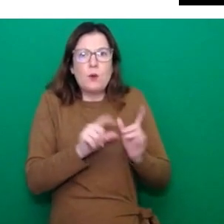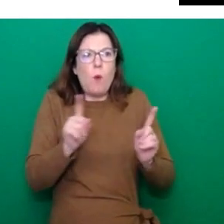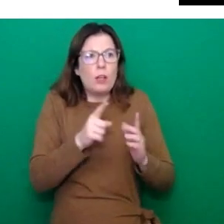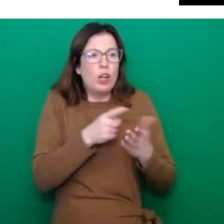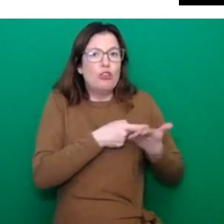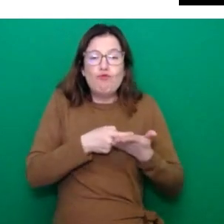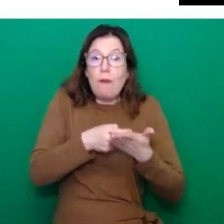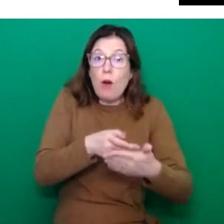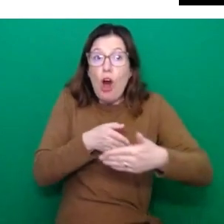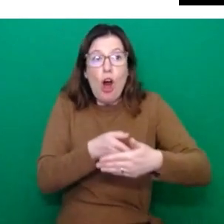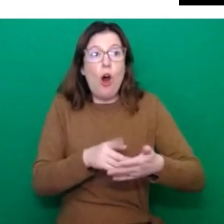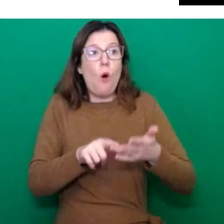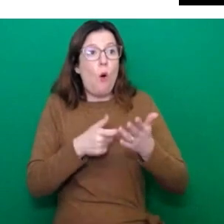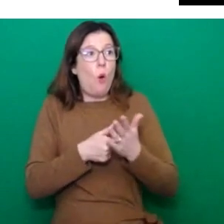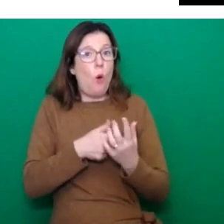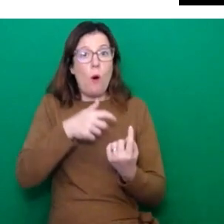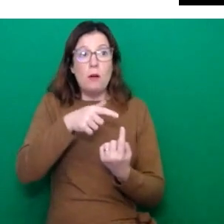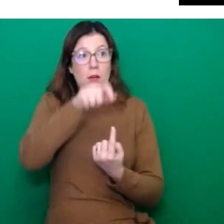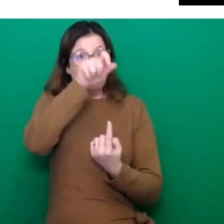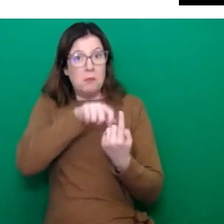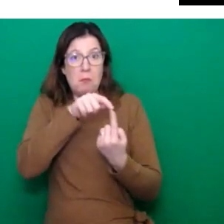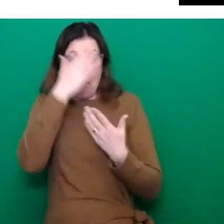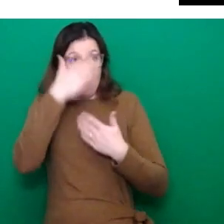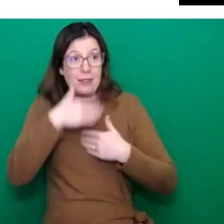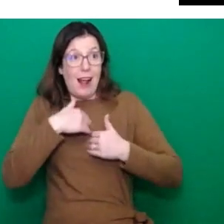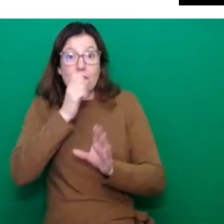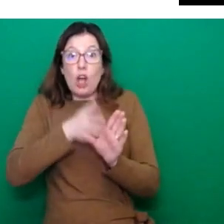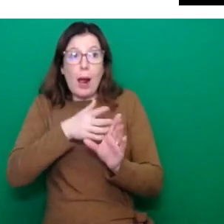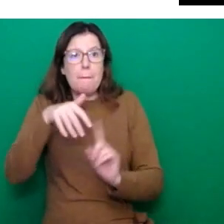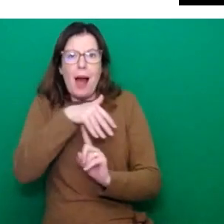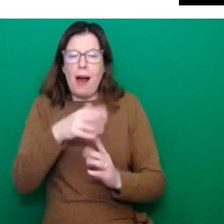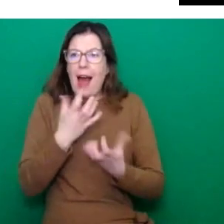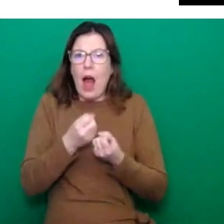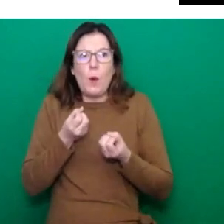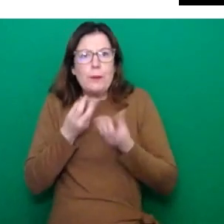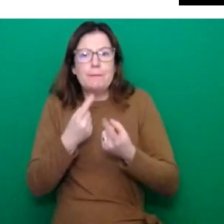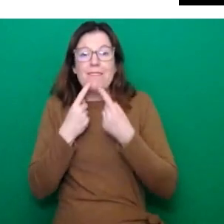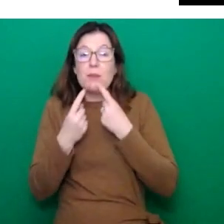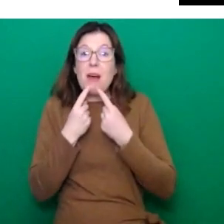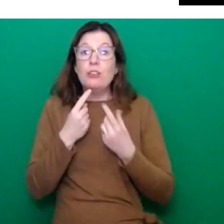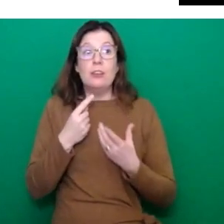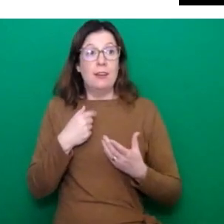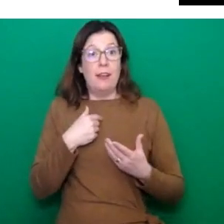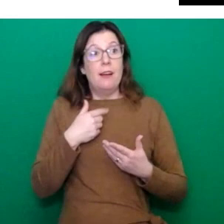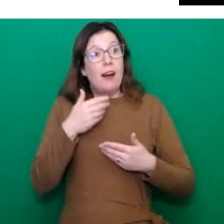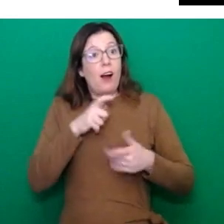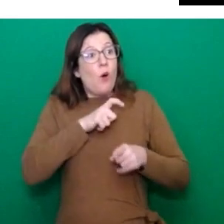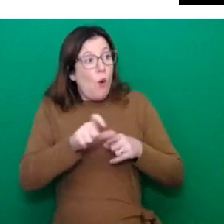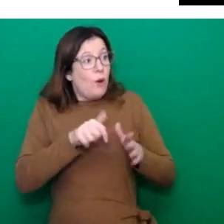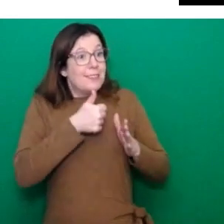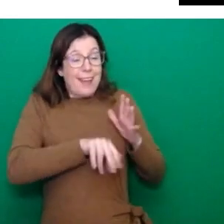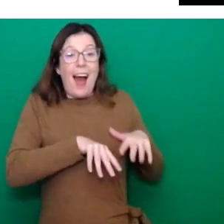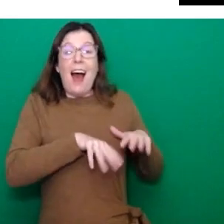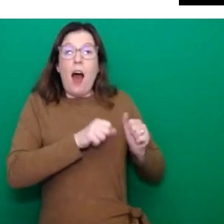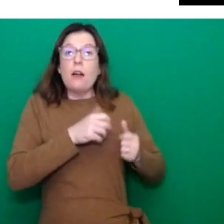to provide background for people that aren't from mental health and psychology backgrounds as well. And as you progress over sort of course, things